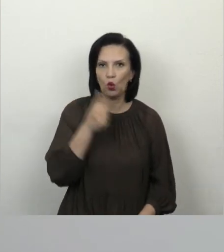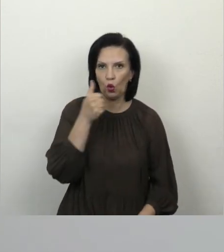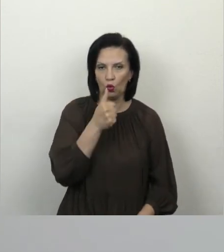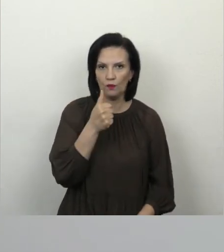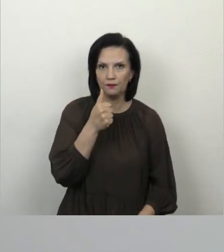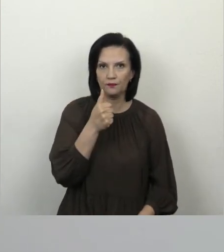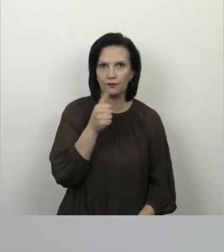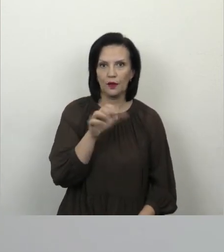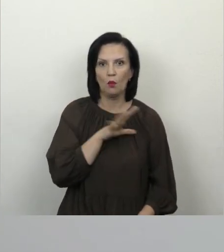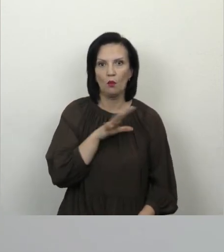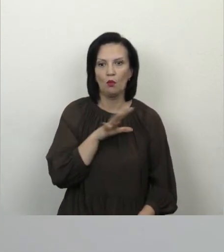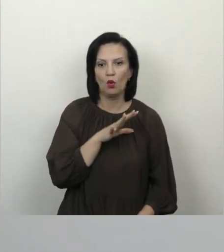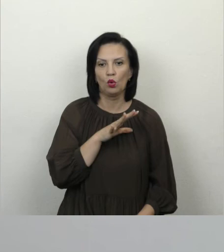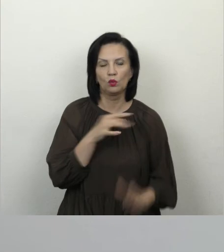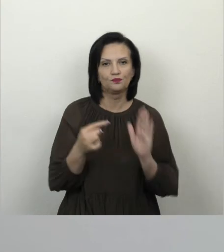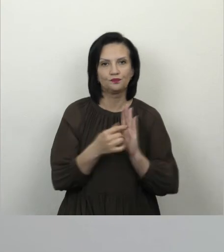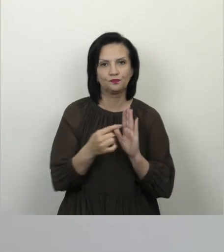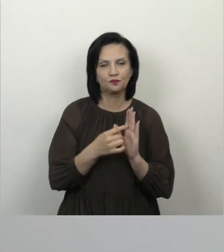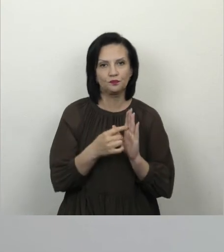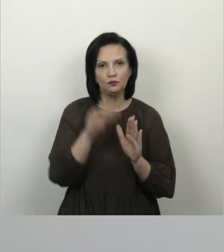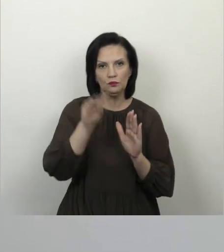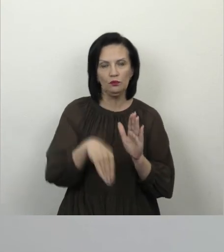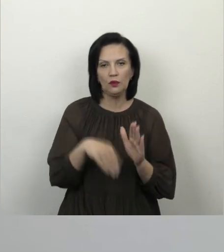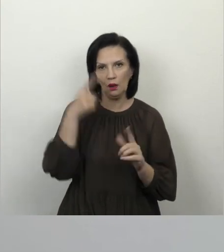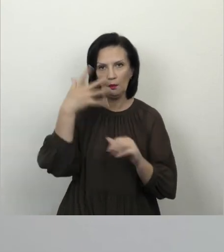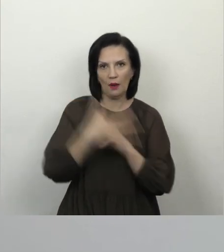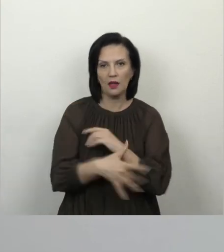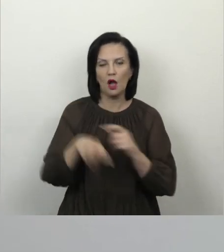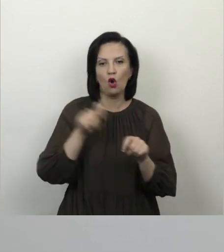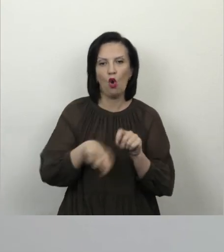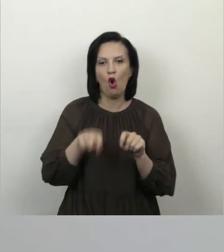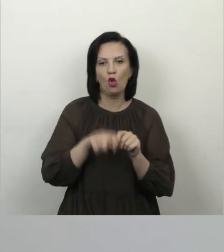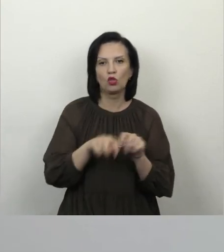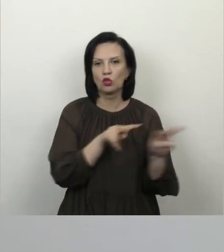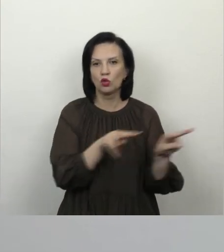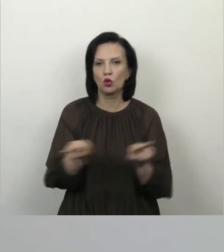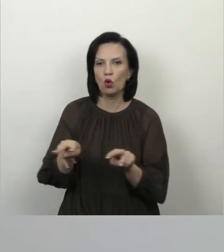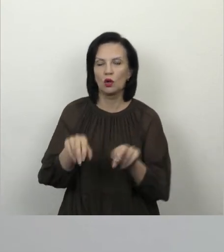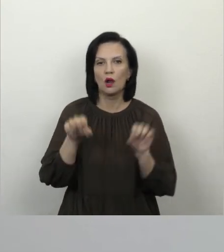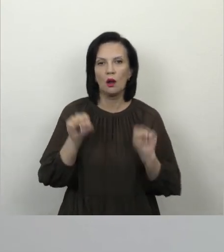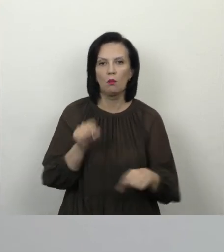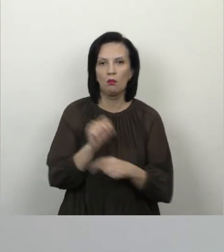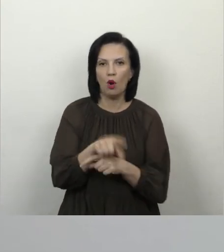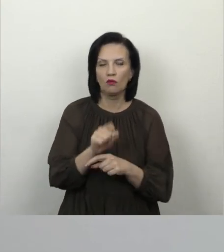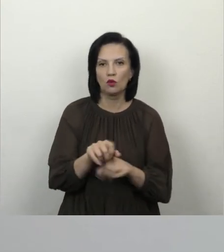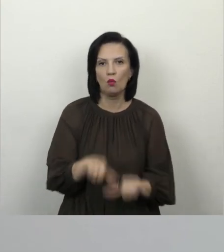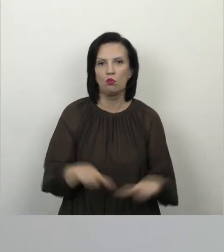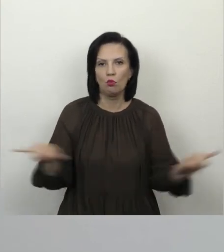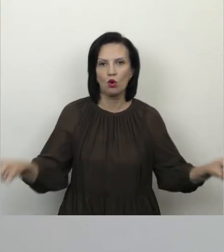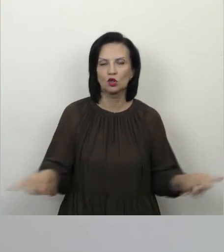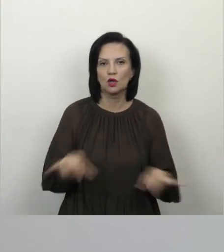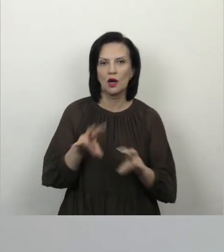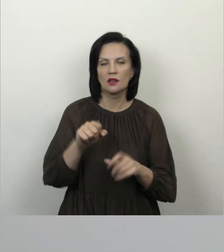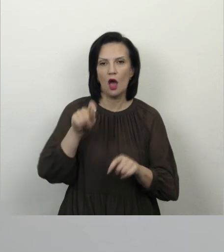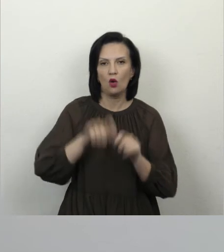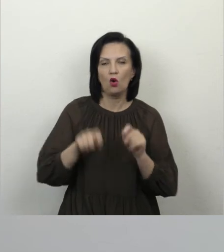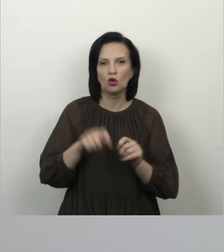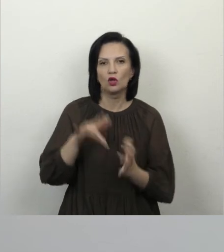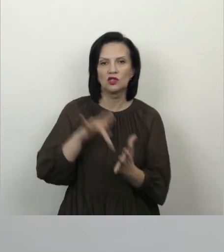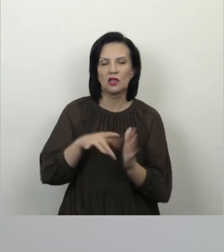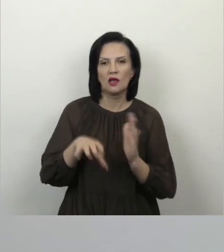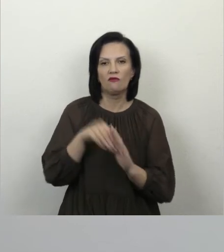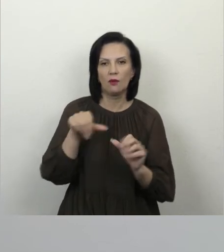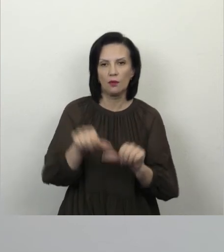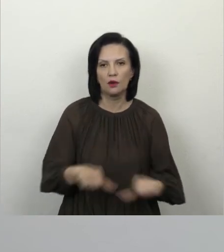the Administrative Court of 2021, it said that the issue of controlling